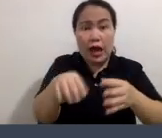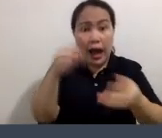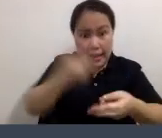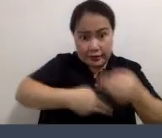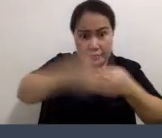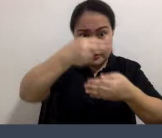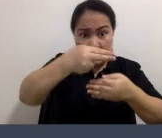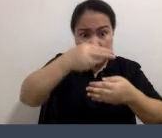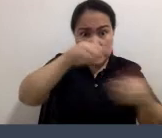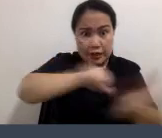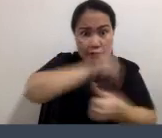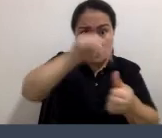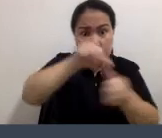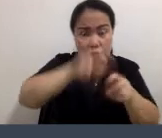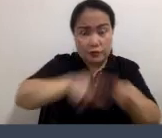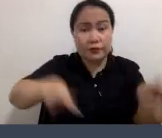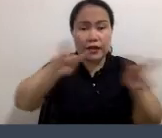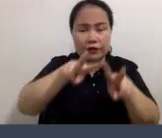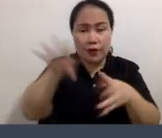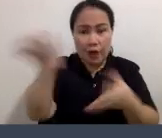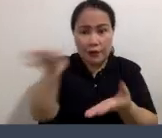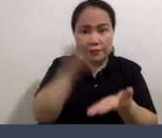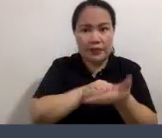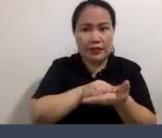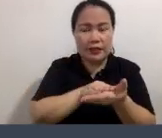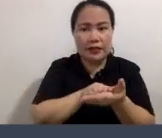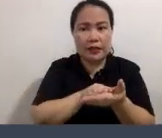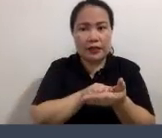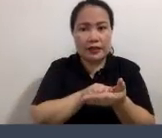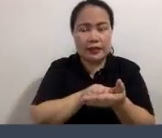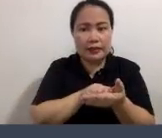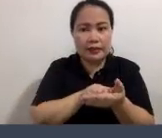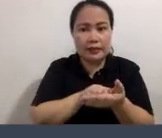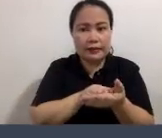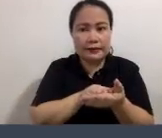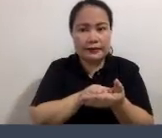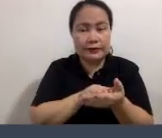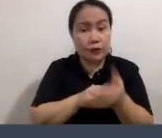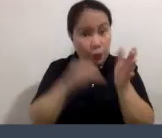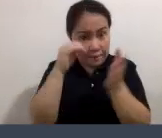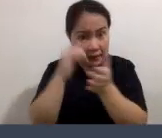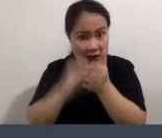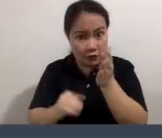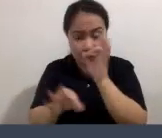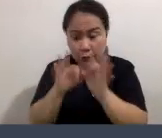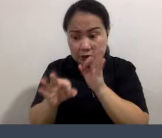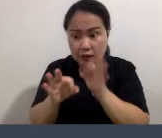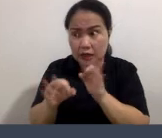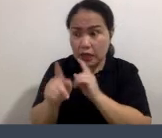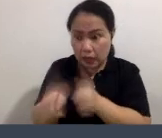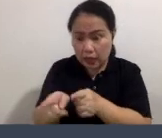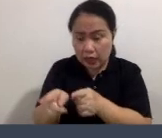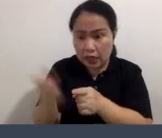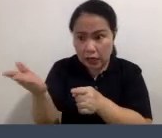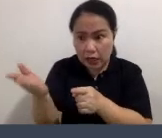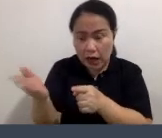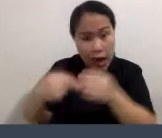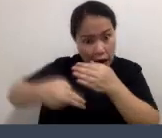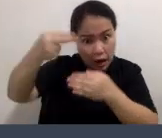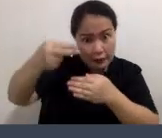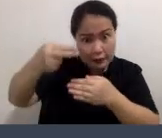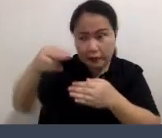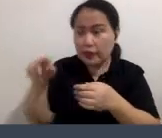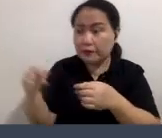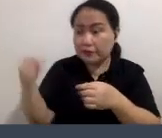absolute value. So, since magkaiba sila, anong sign ang gagayahin mo doon? Kung ano yung sign ng